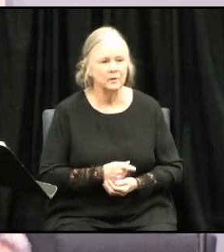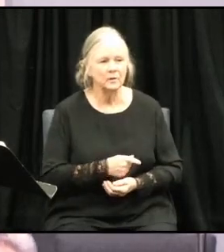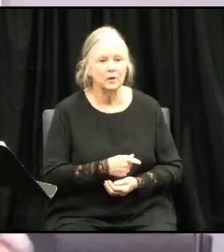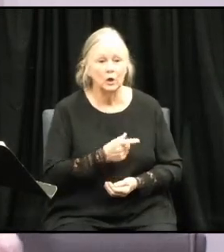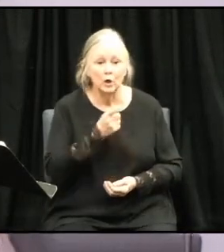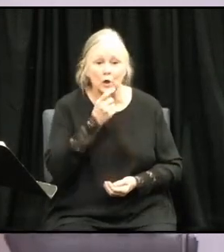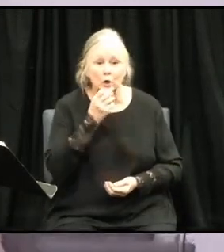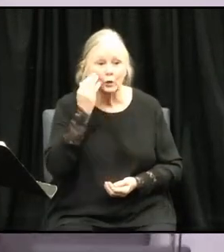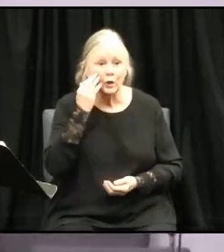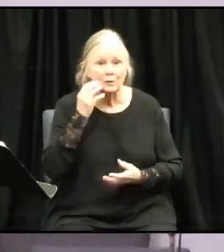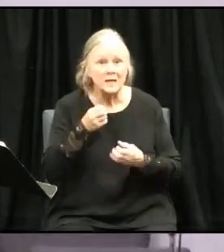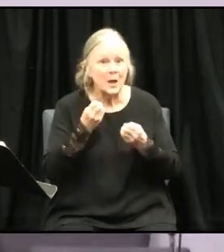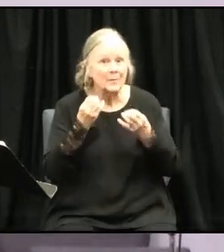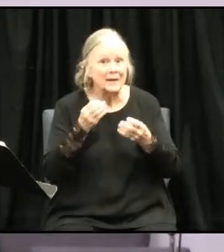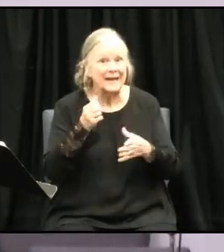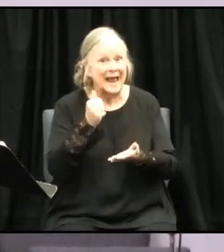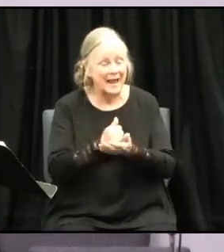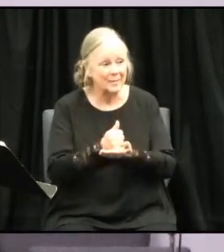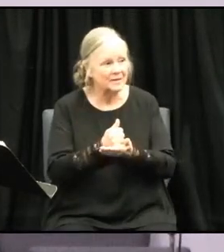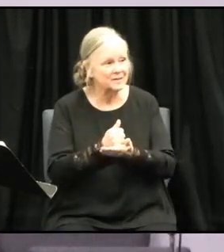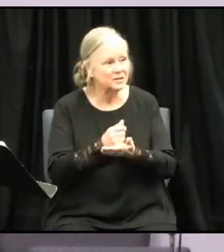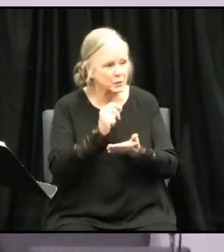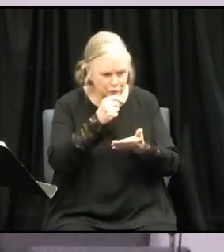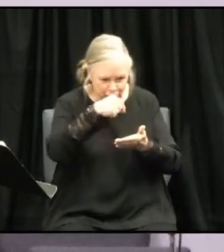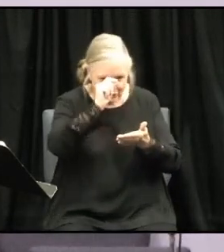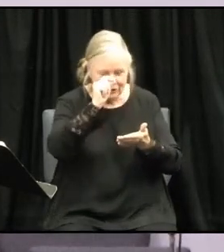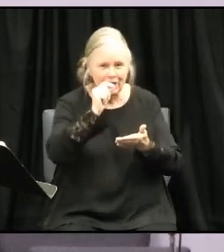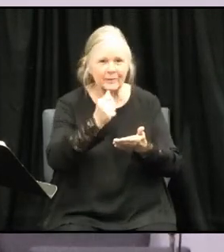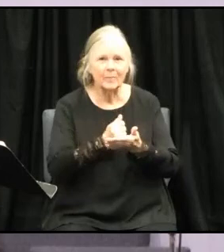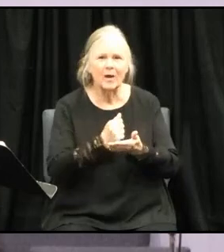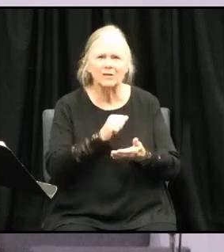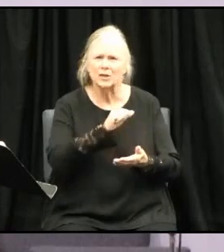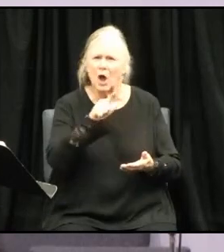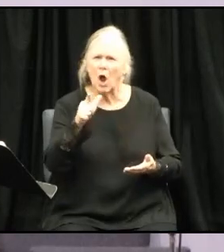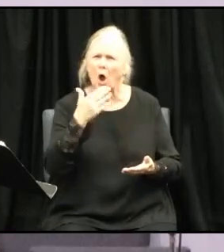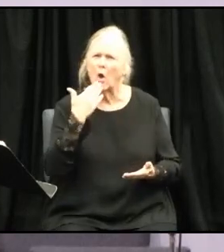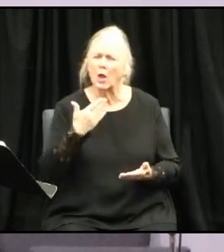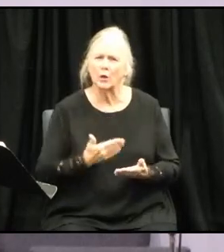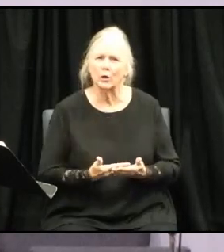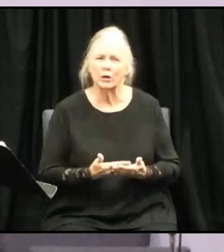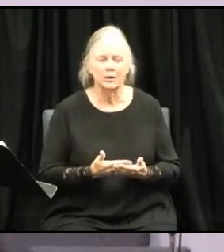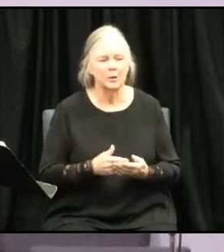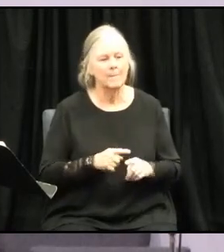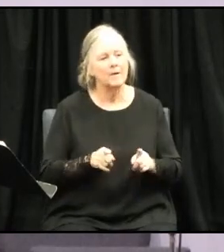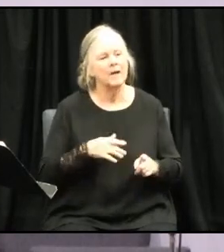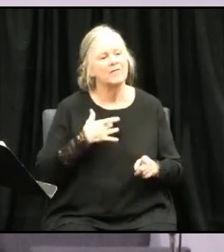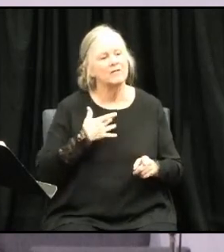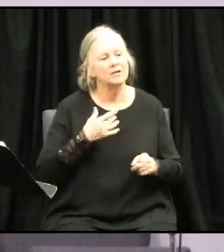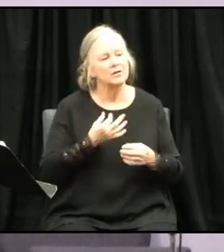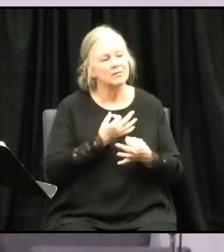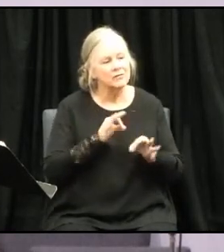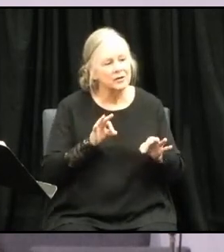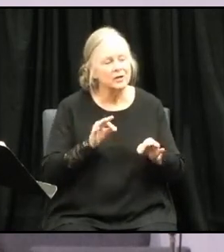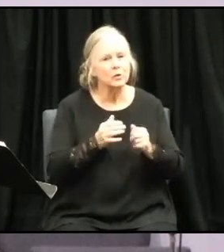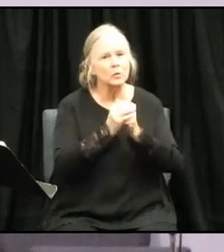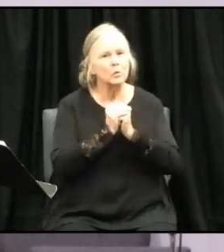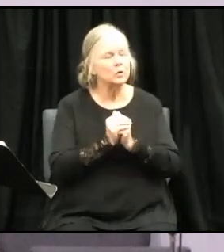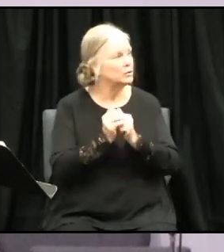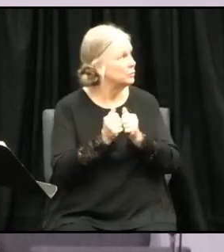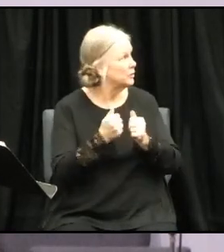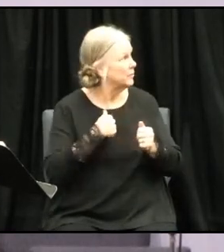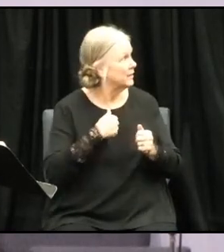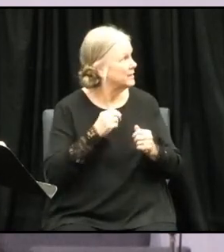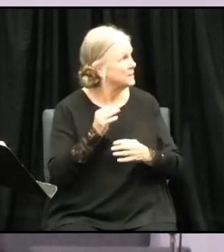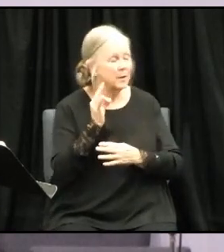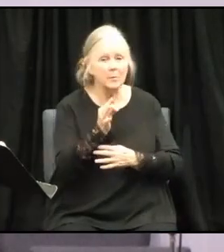many amens. So just check the box. All good. But feel free to worship with me as I present the